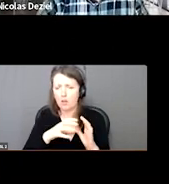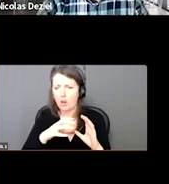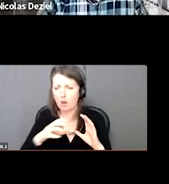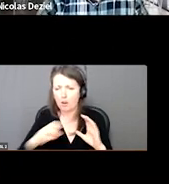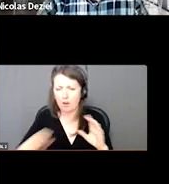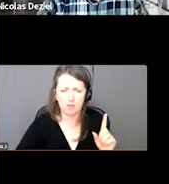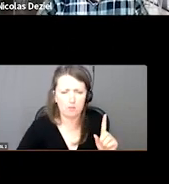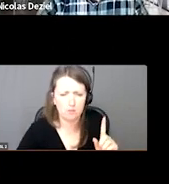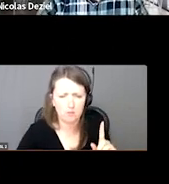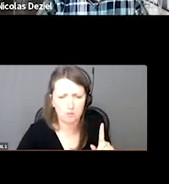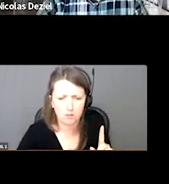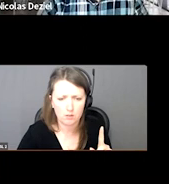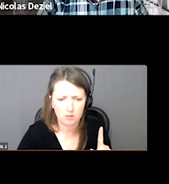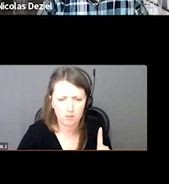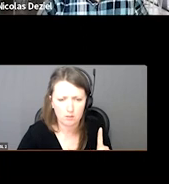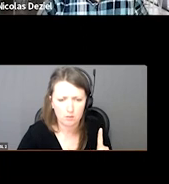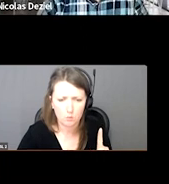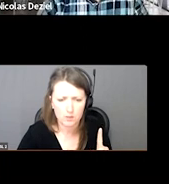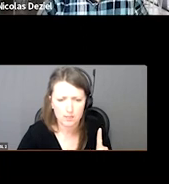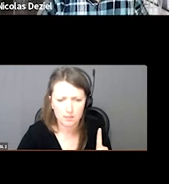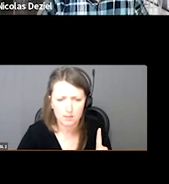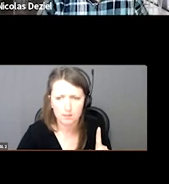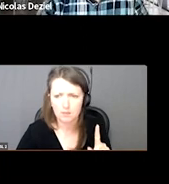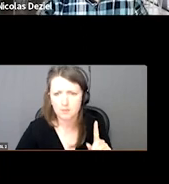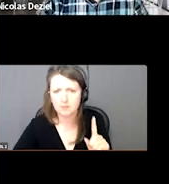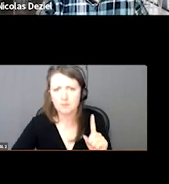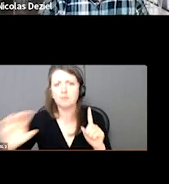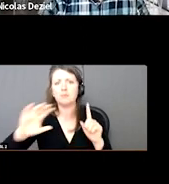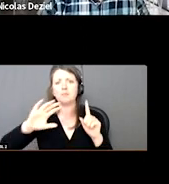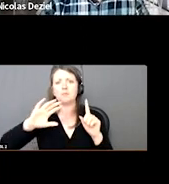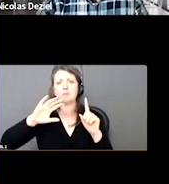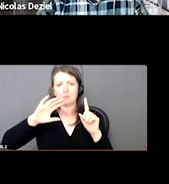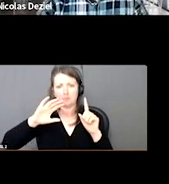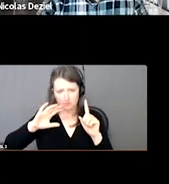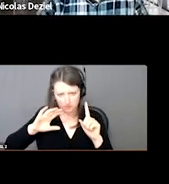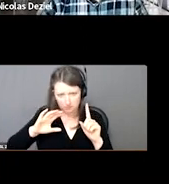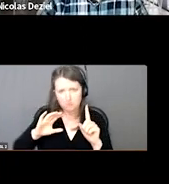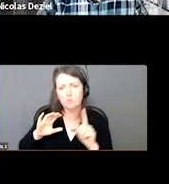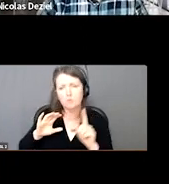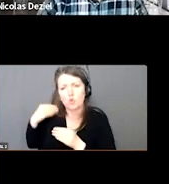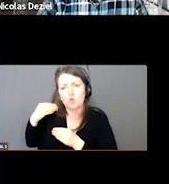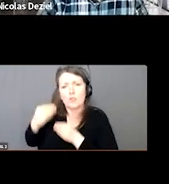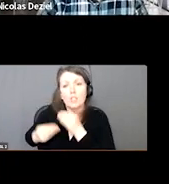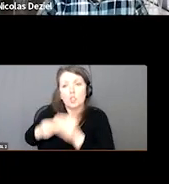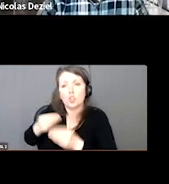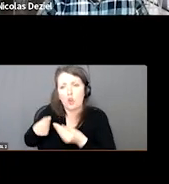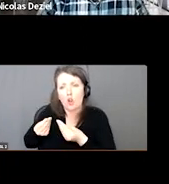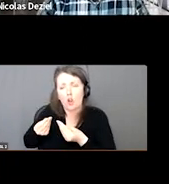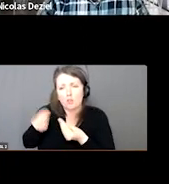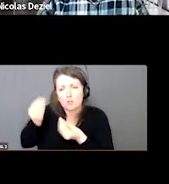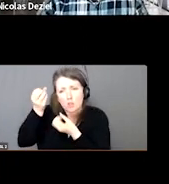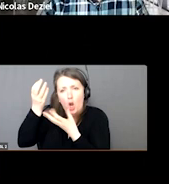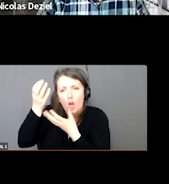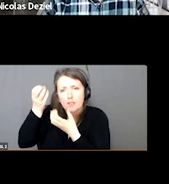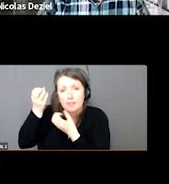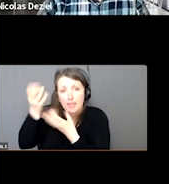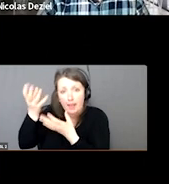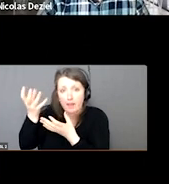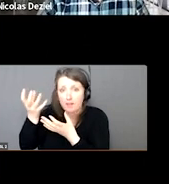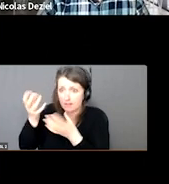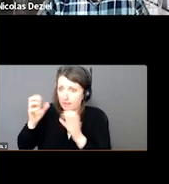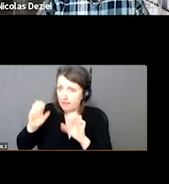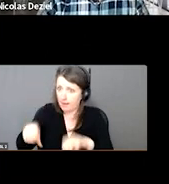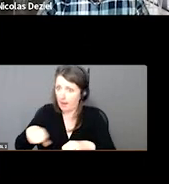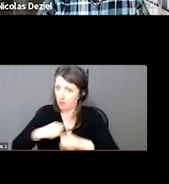is the overarching message the message I'm trying to convey to all of you today. You do want to protect